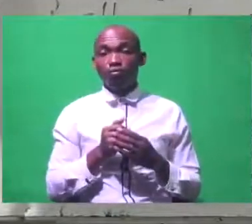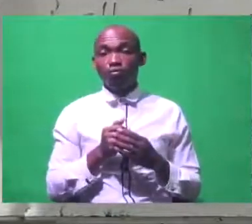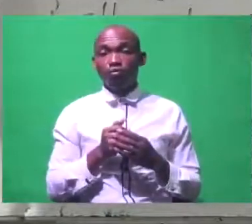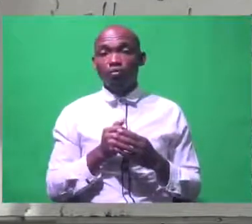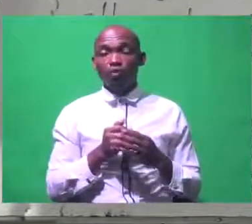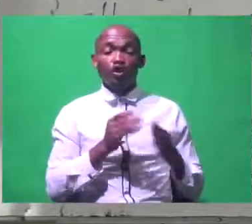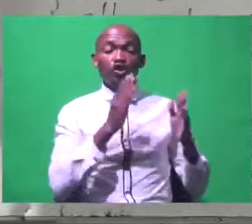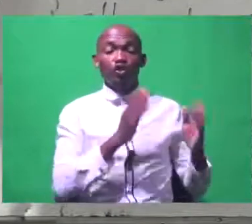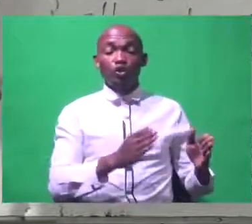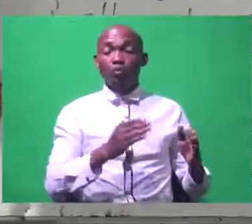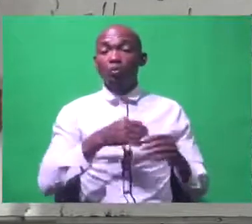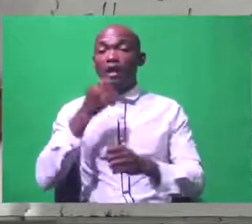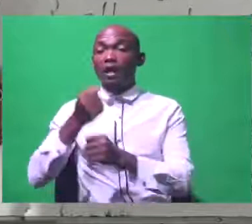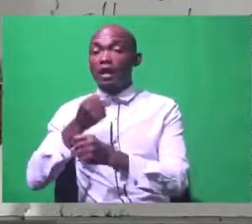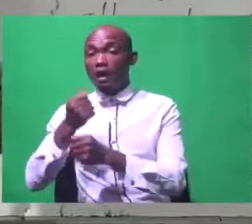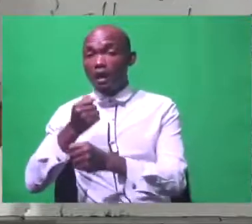human labor.